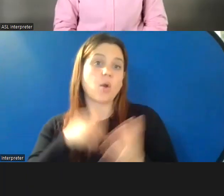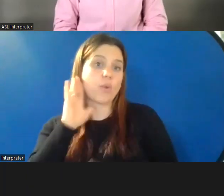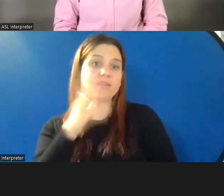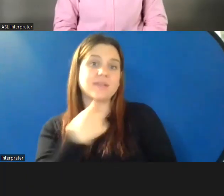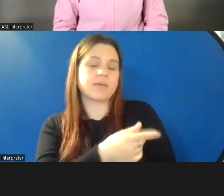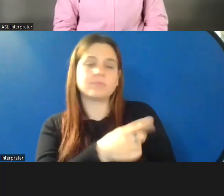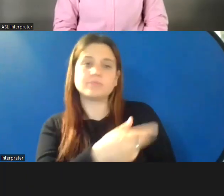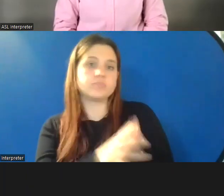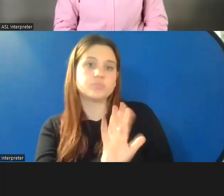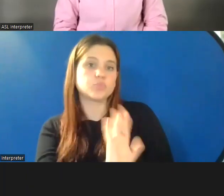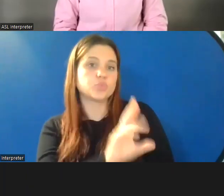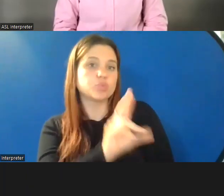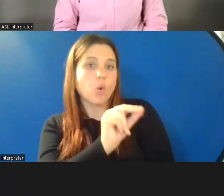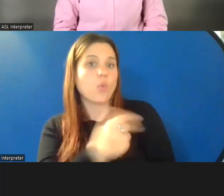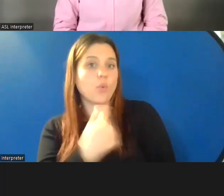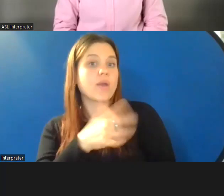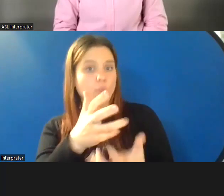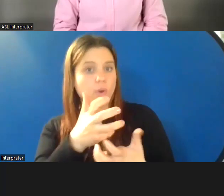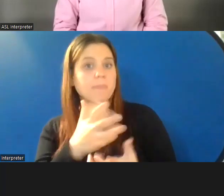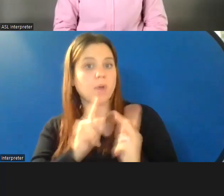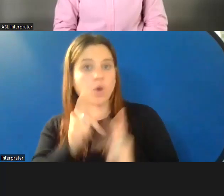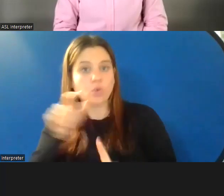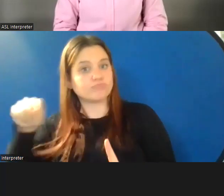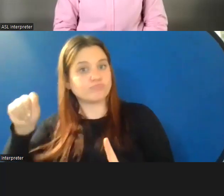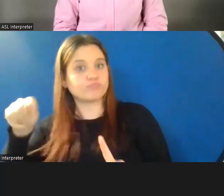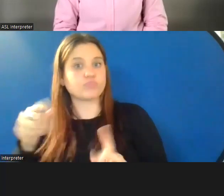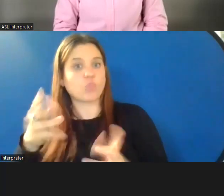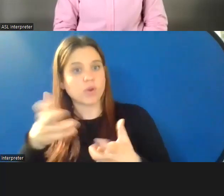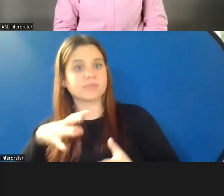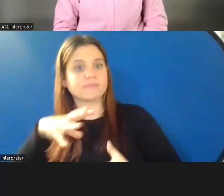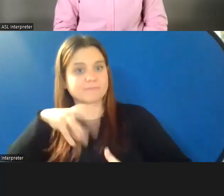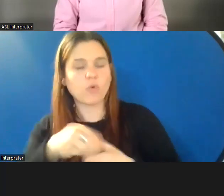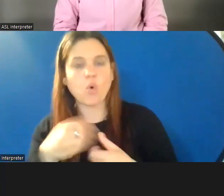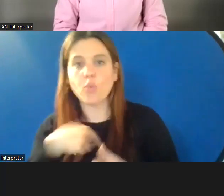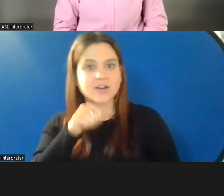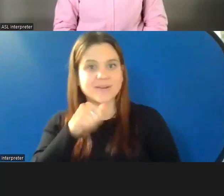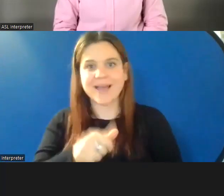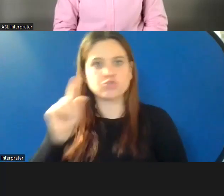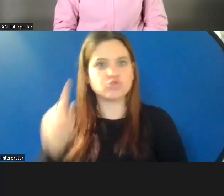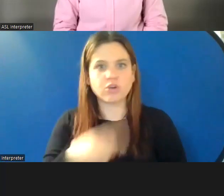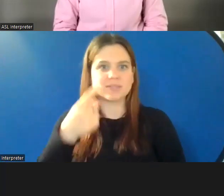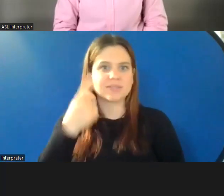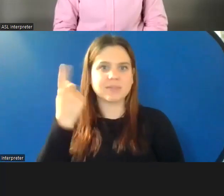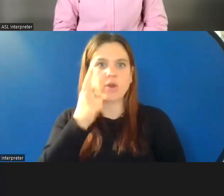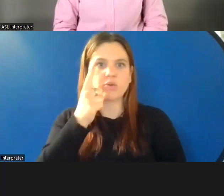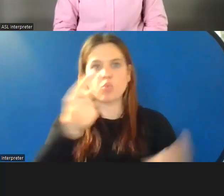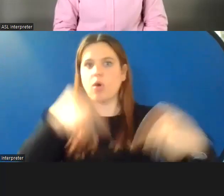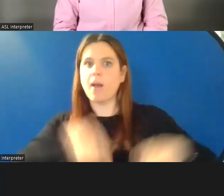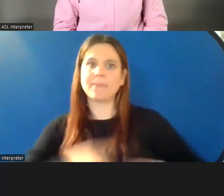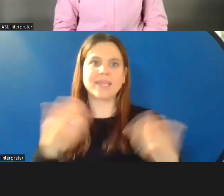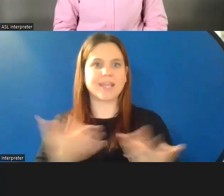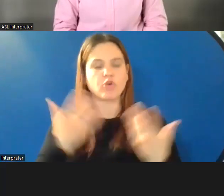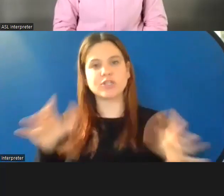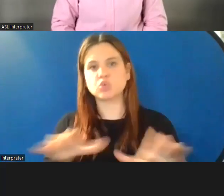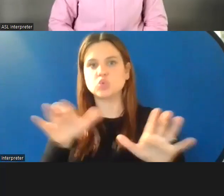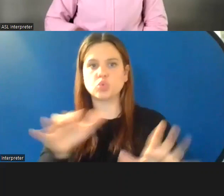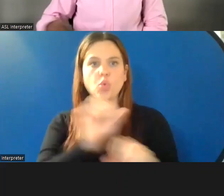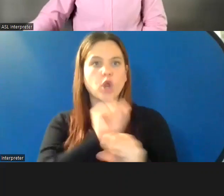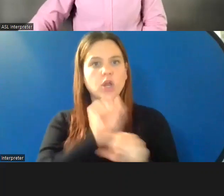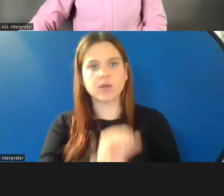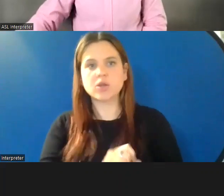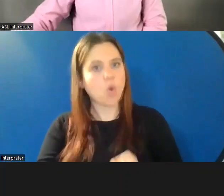like, you know, we're not just a token signatory for people, you know. But if you truly want to work, let's